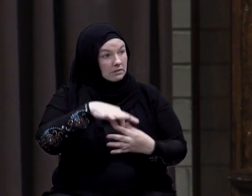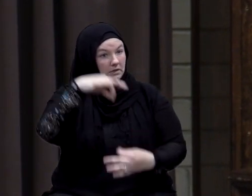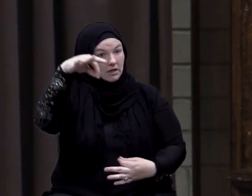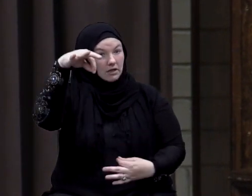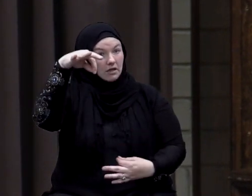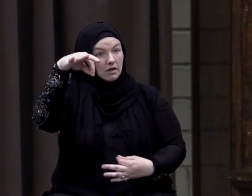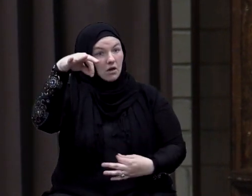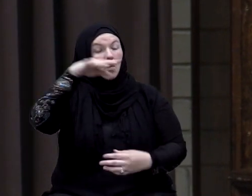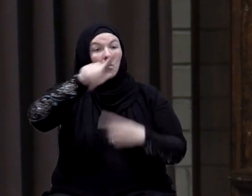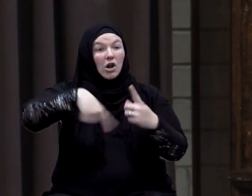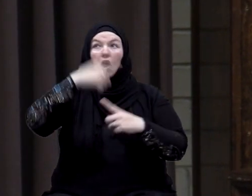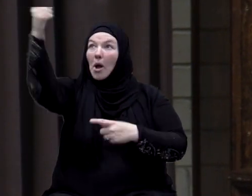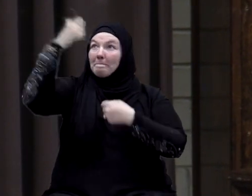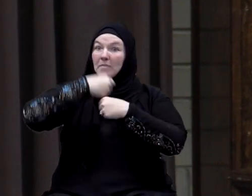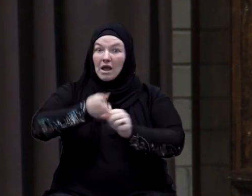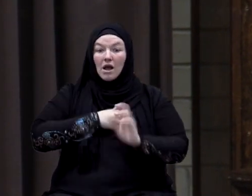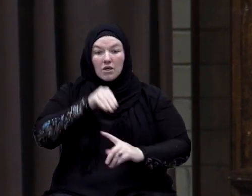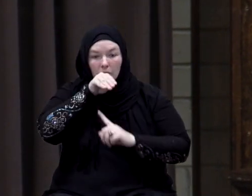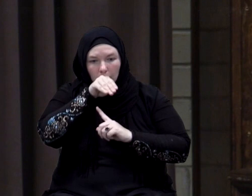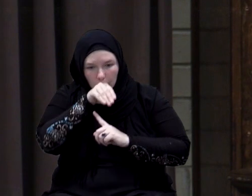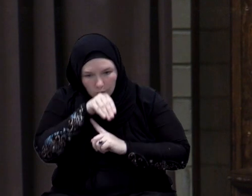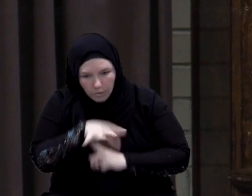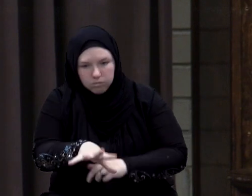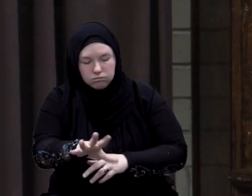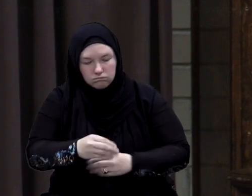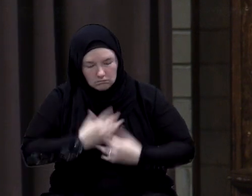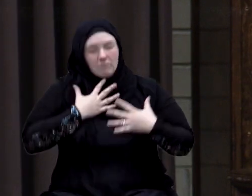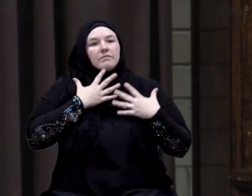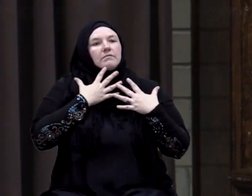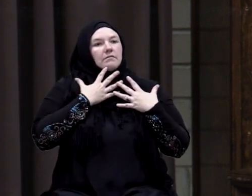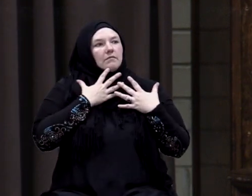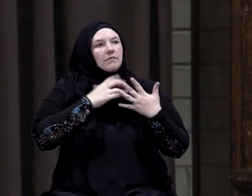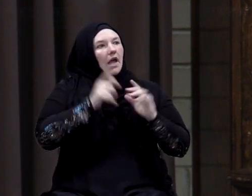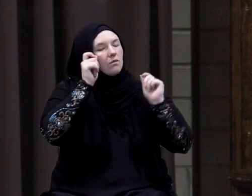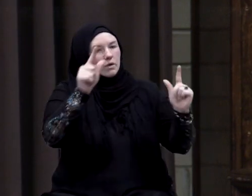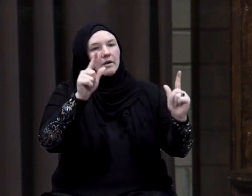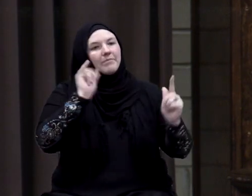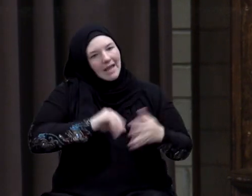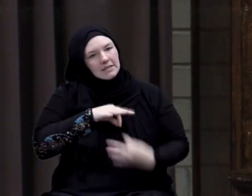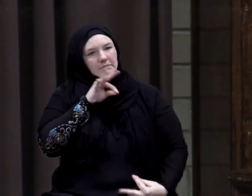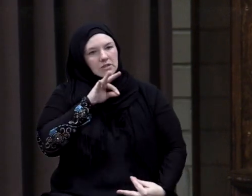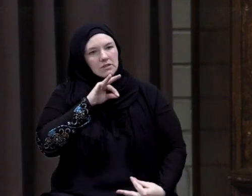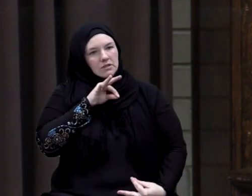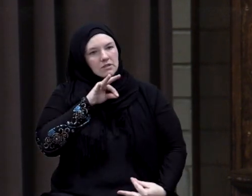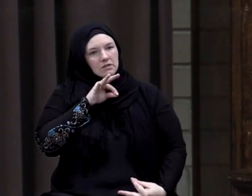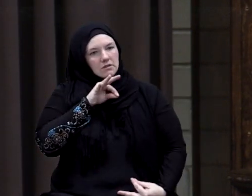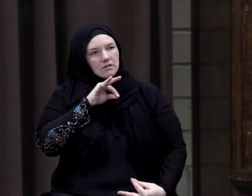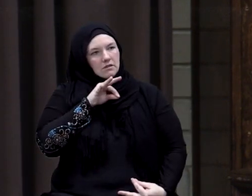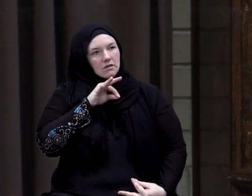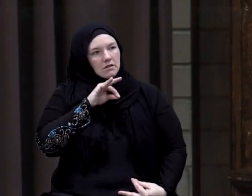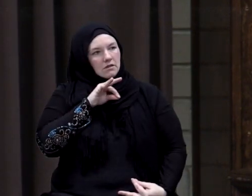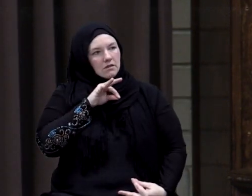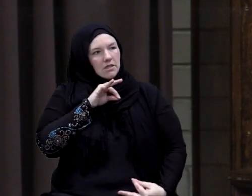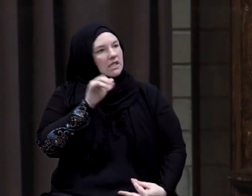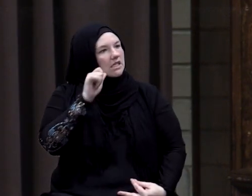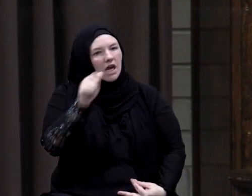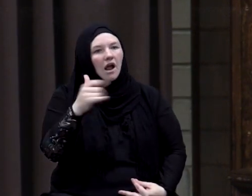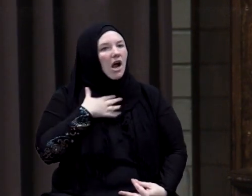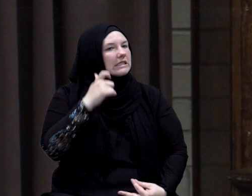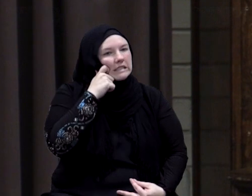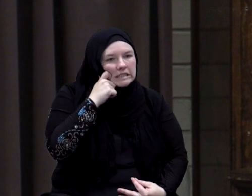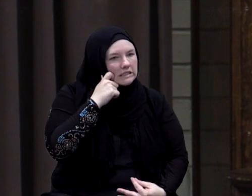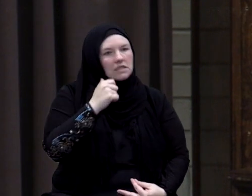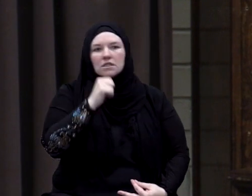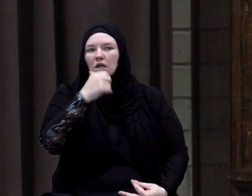we are being created in the wombs of our mothers, when the spirit is blown into us, then we have